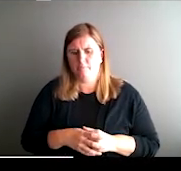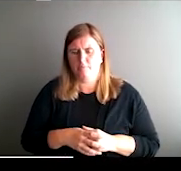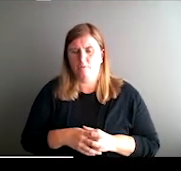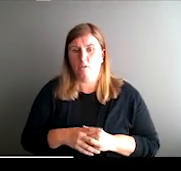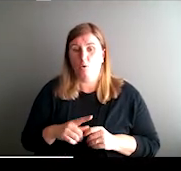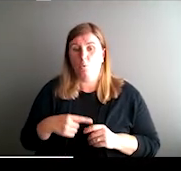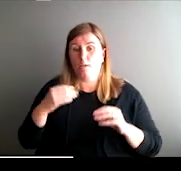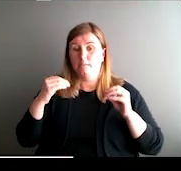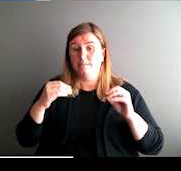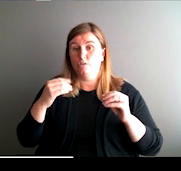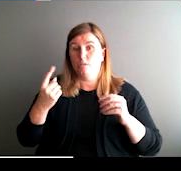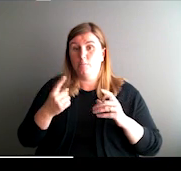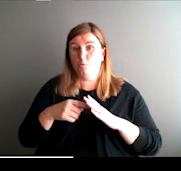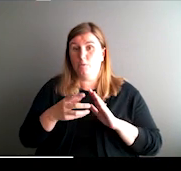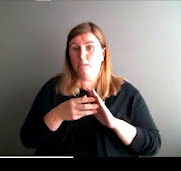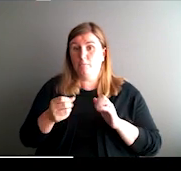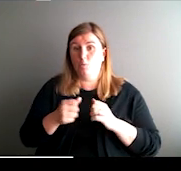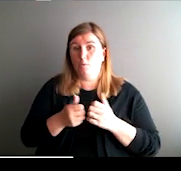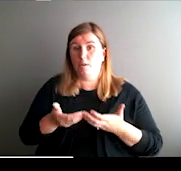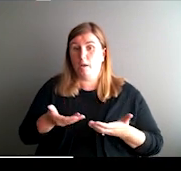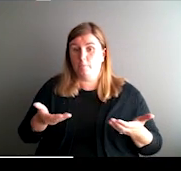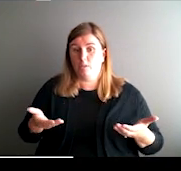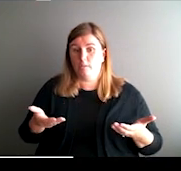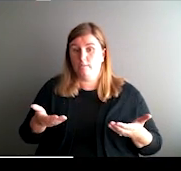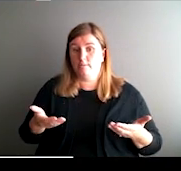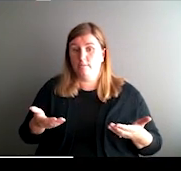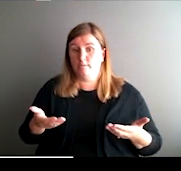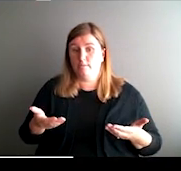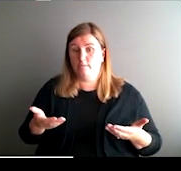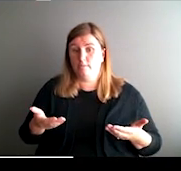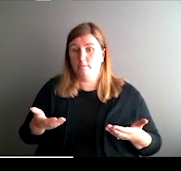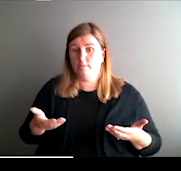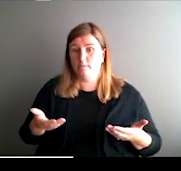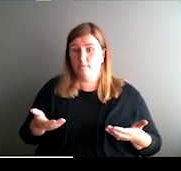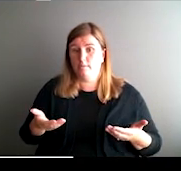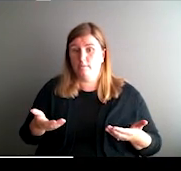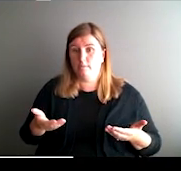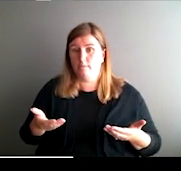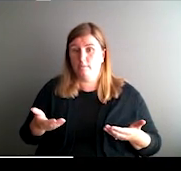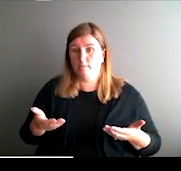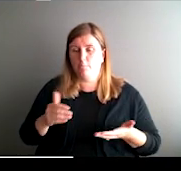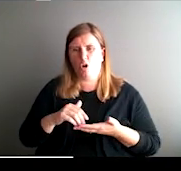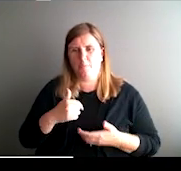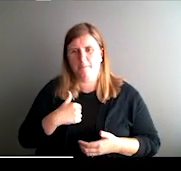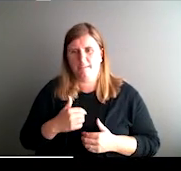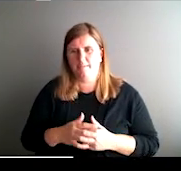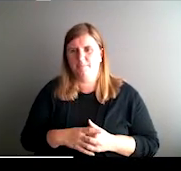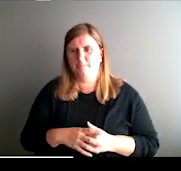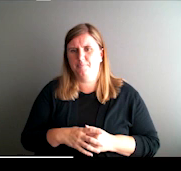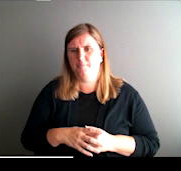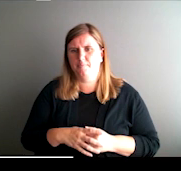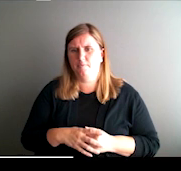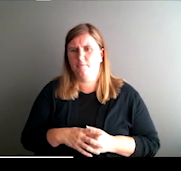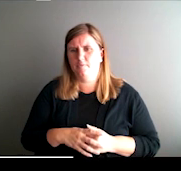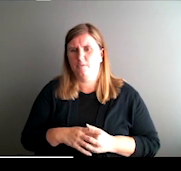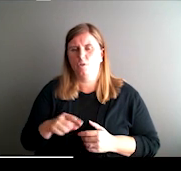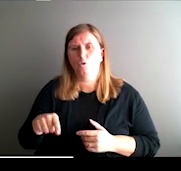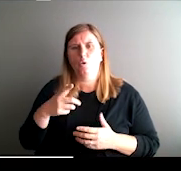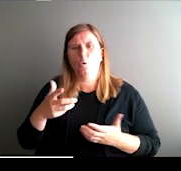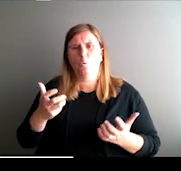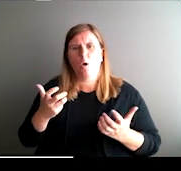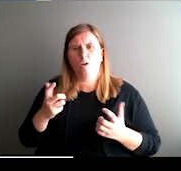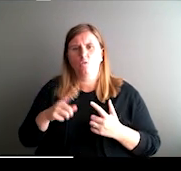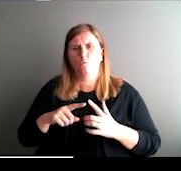When teaching students to imitate with objects, pardon me, you want